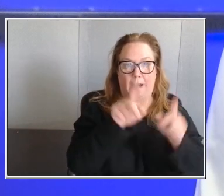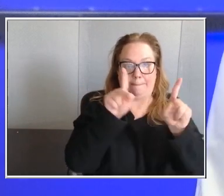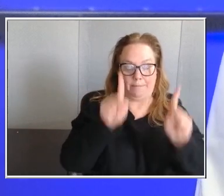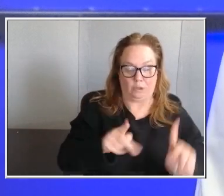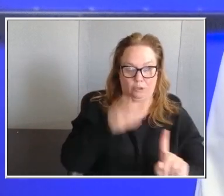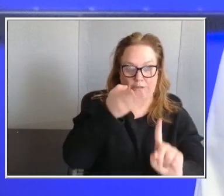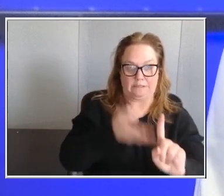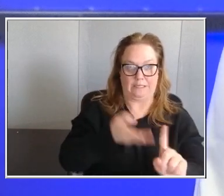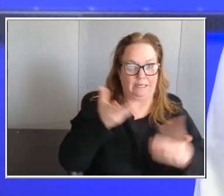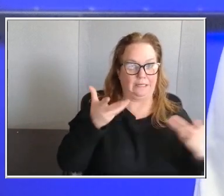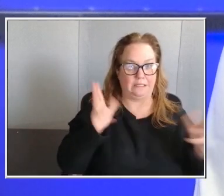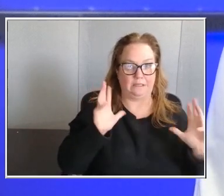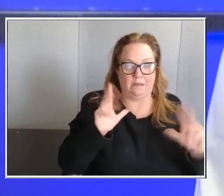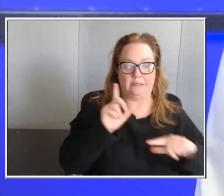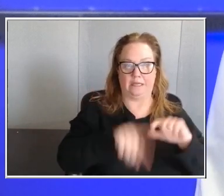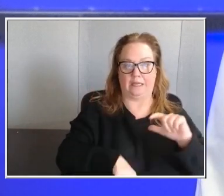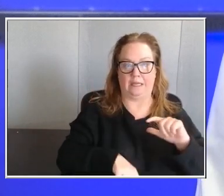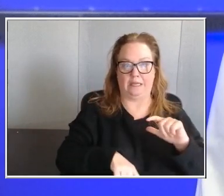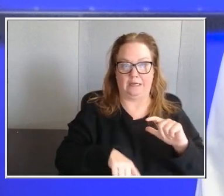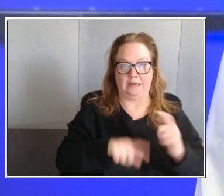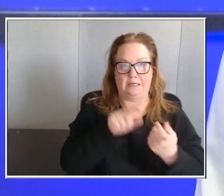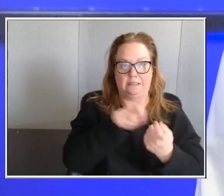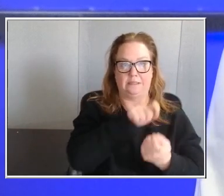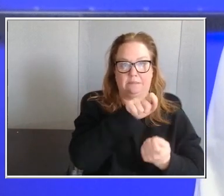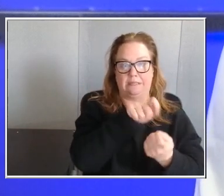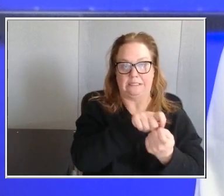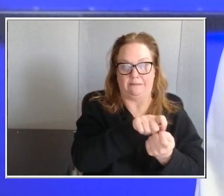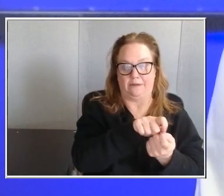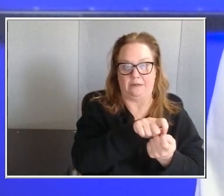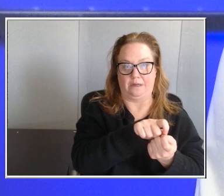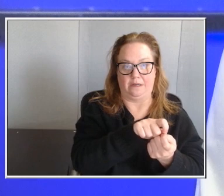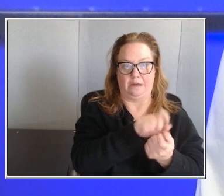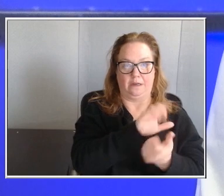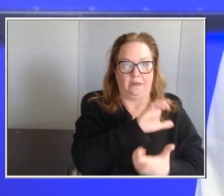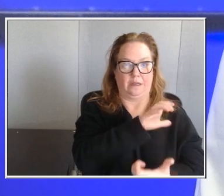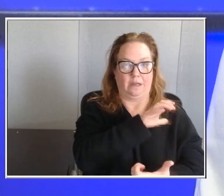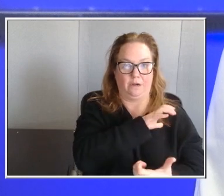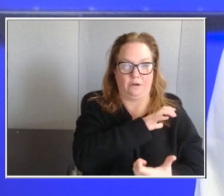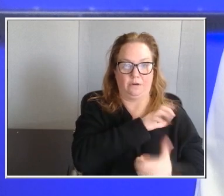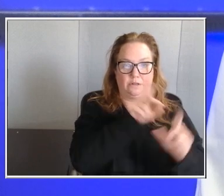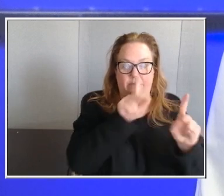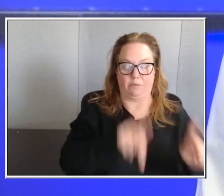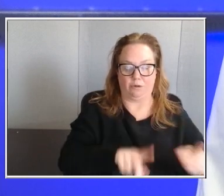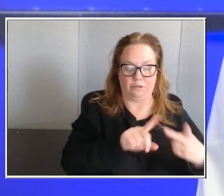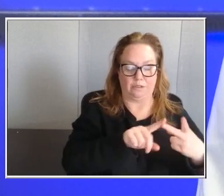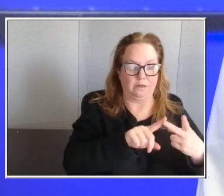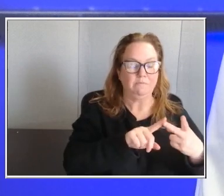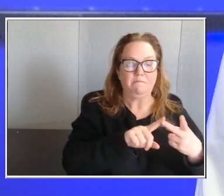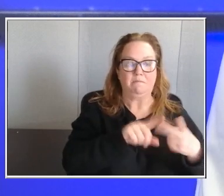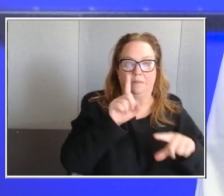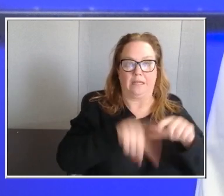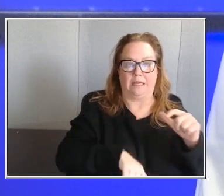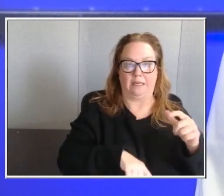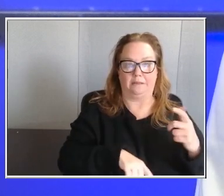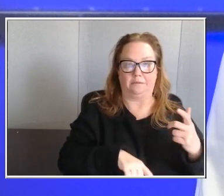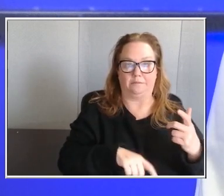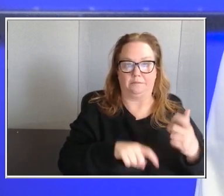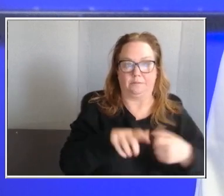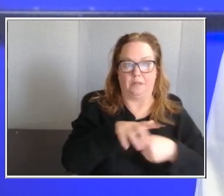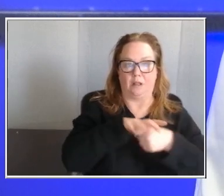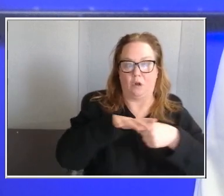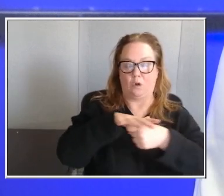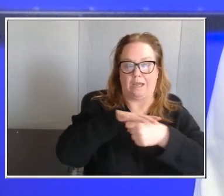is it. They cannot specify characteristics of a recipient. They cannot specify a location